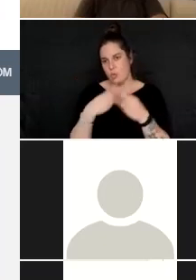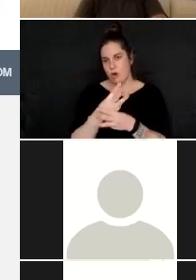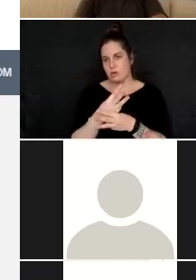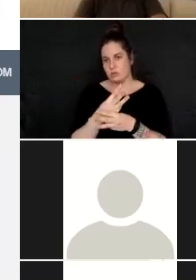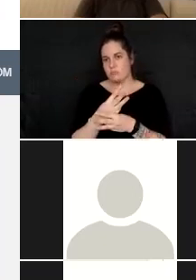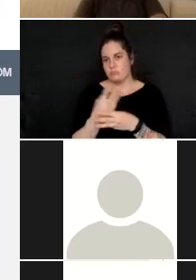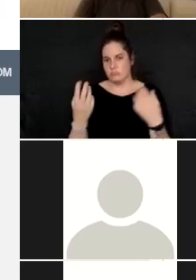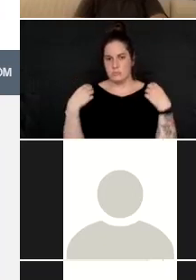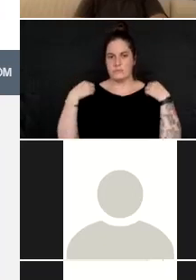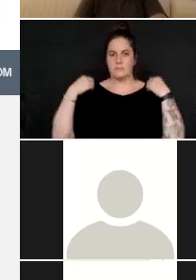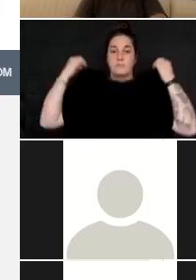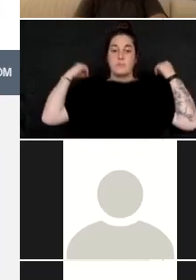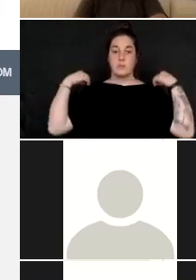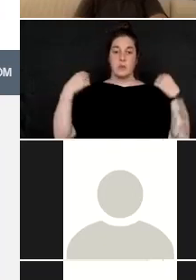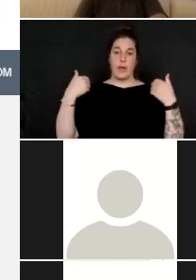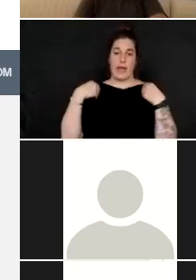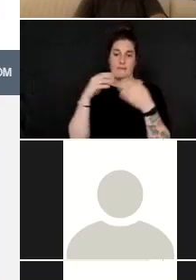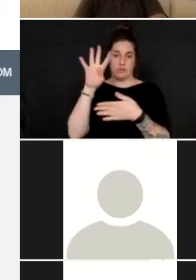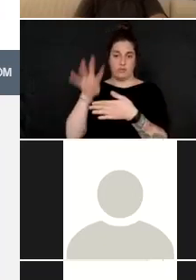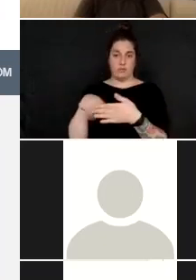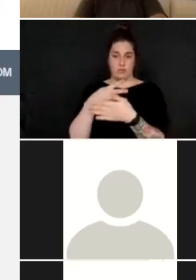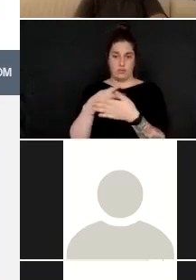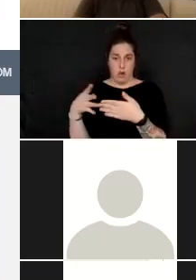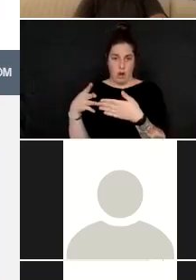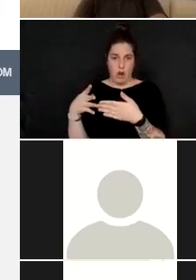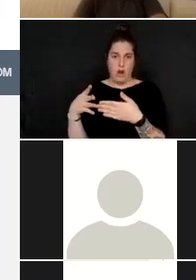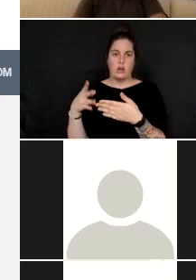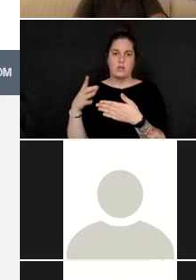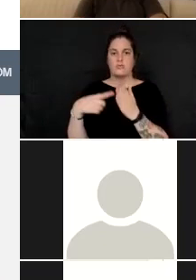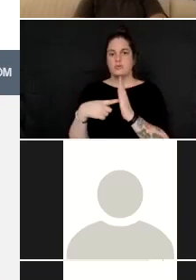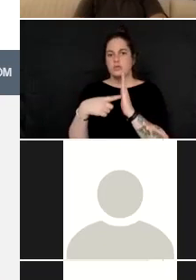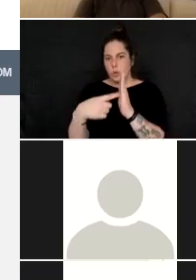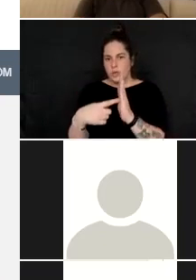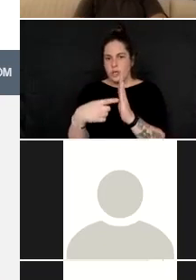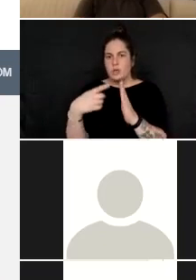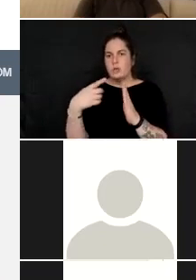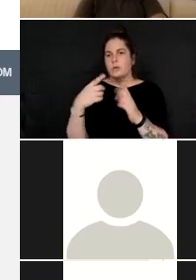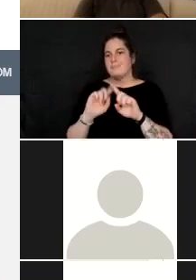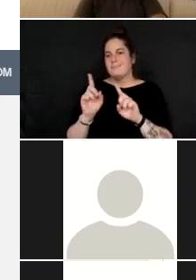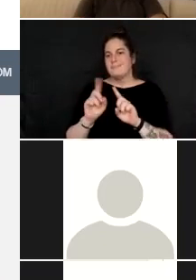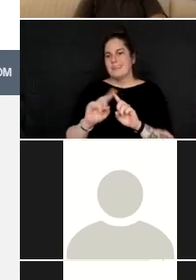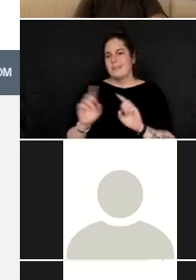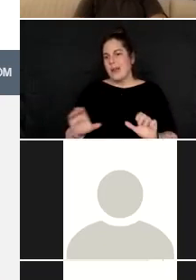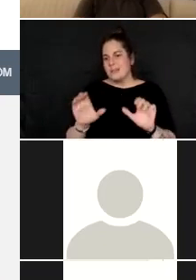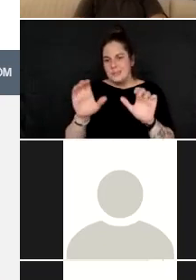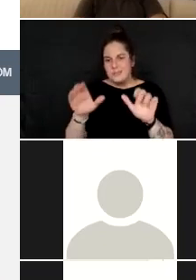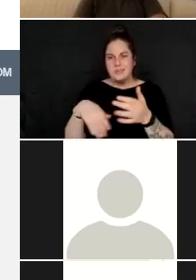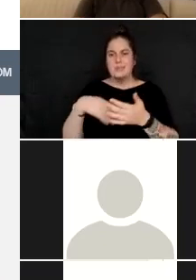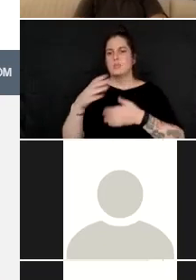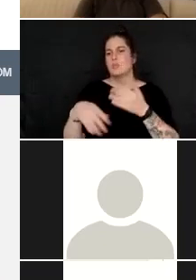And so here's a table showing some efficiencies of various activities, devices, and